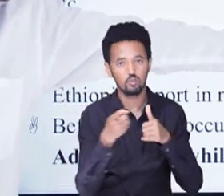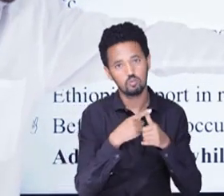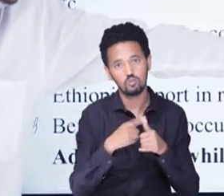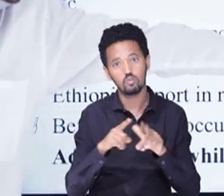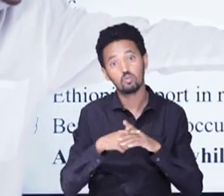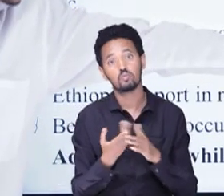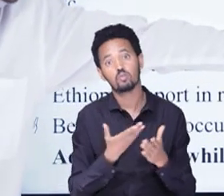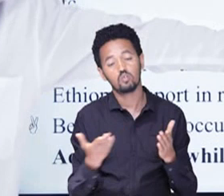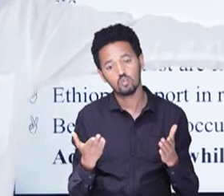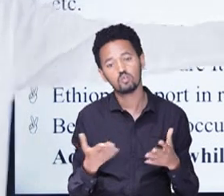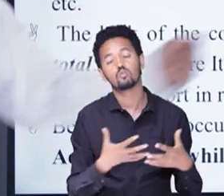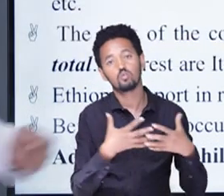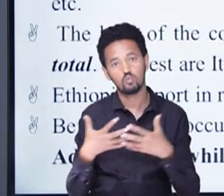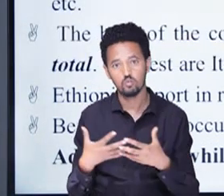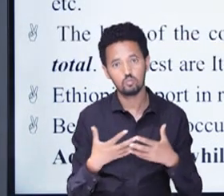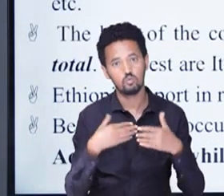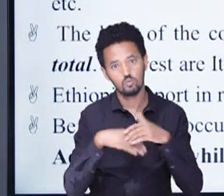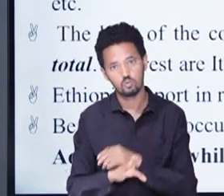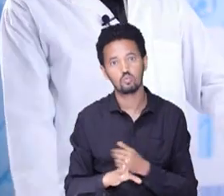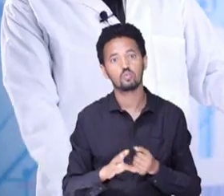about cover 70% of